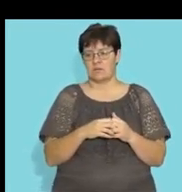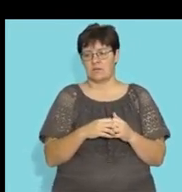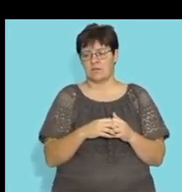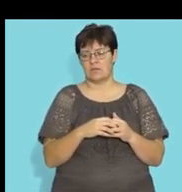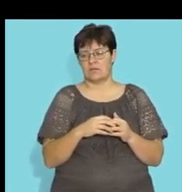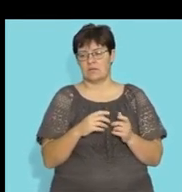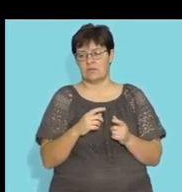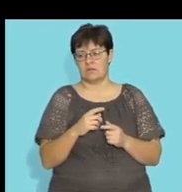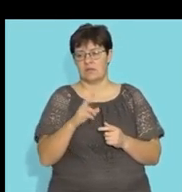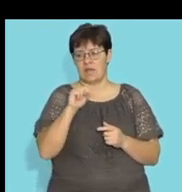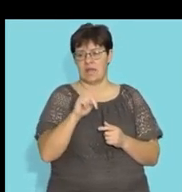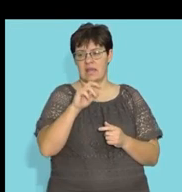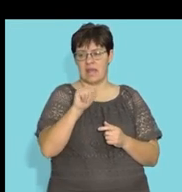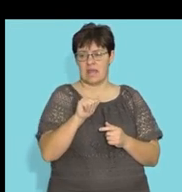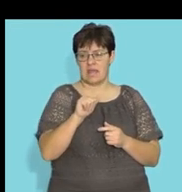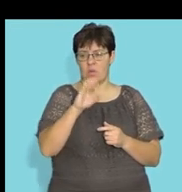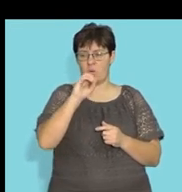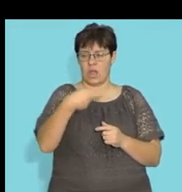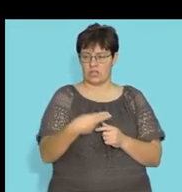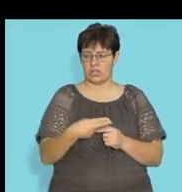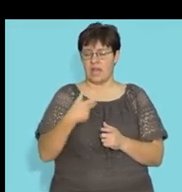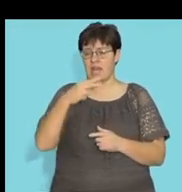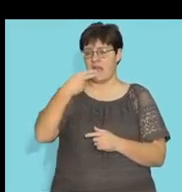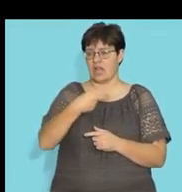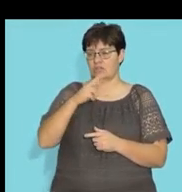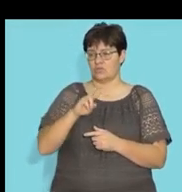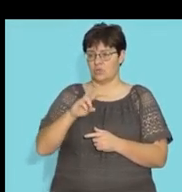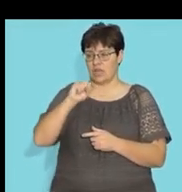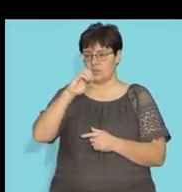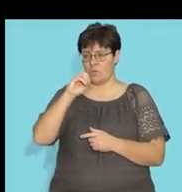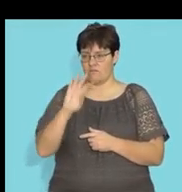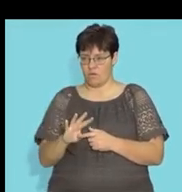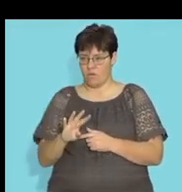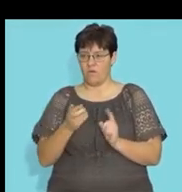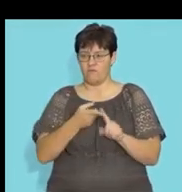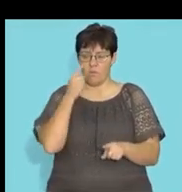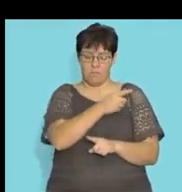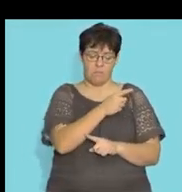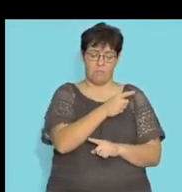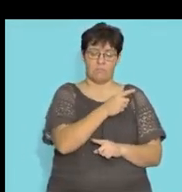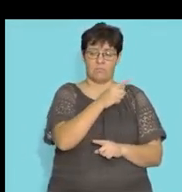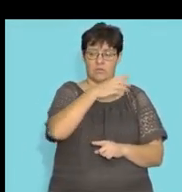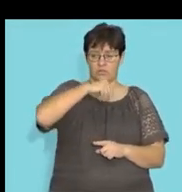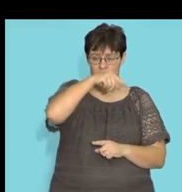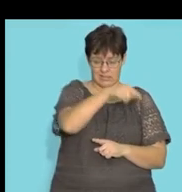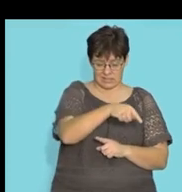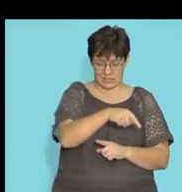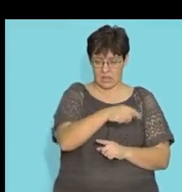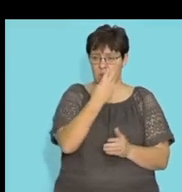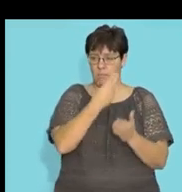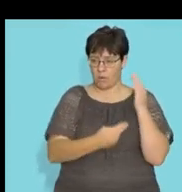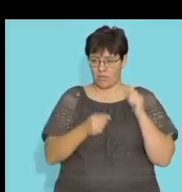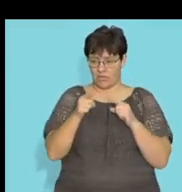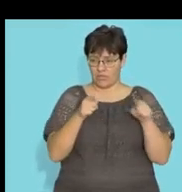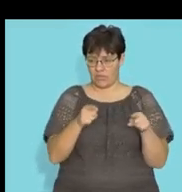the sodium ions and the sulfate ions of your salt. Both of them